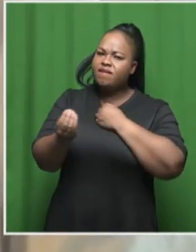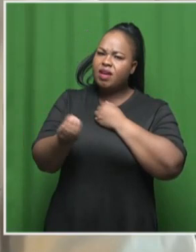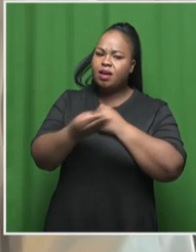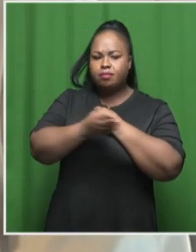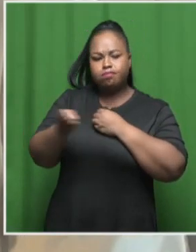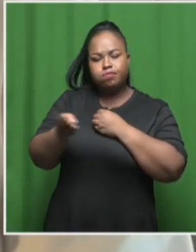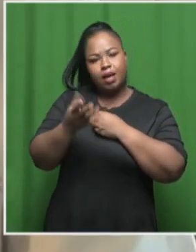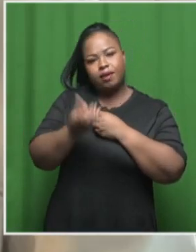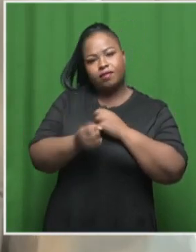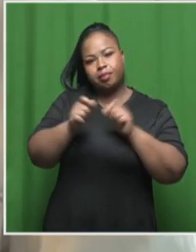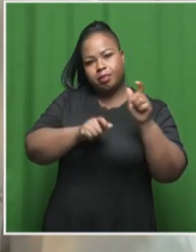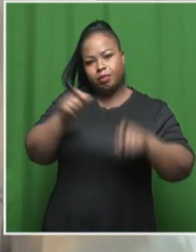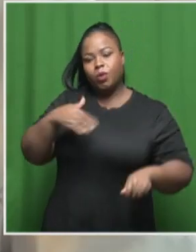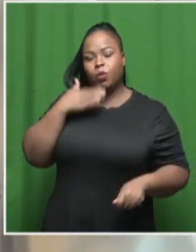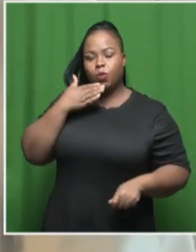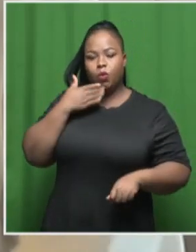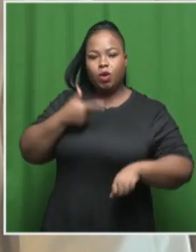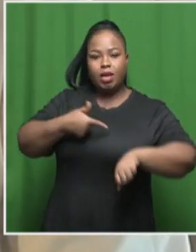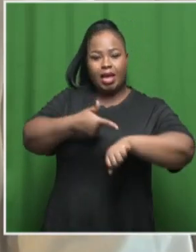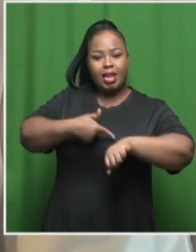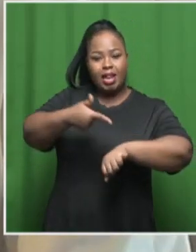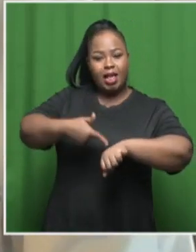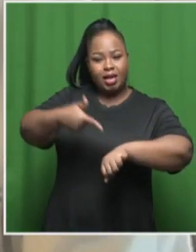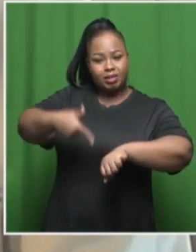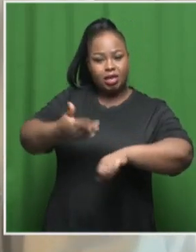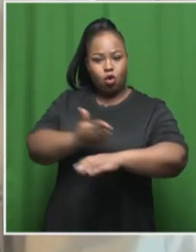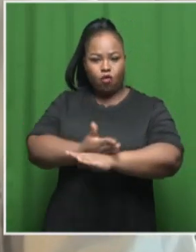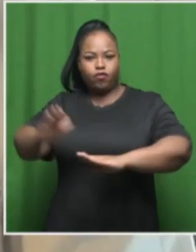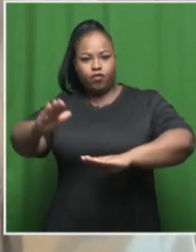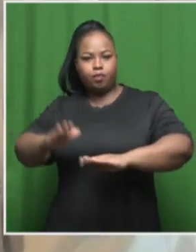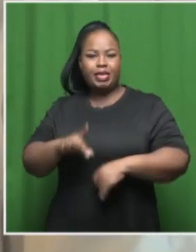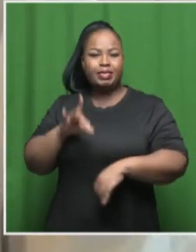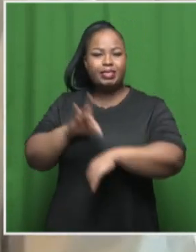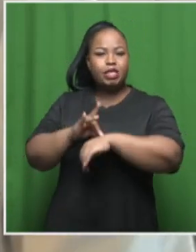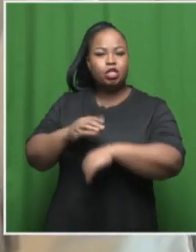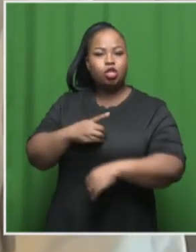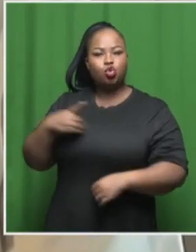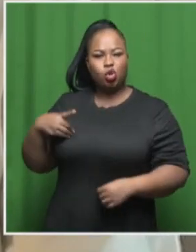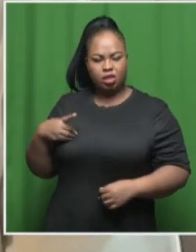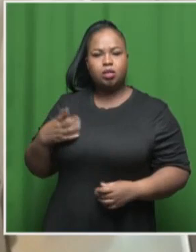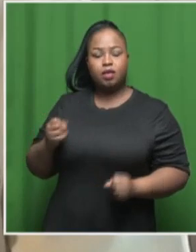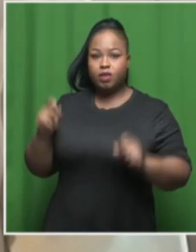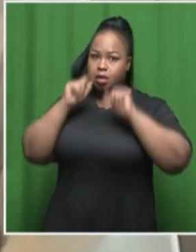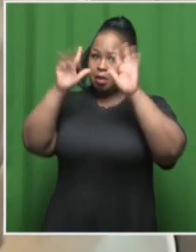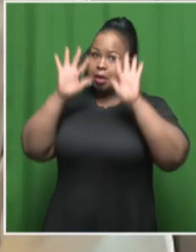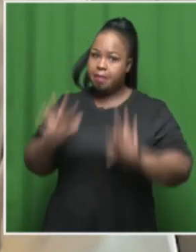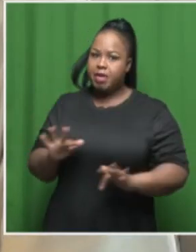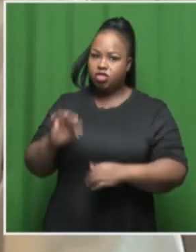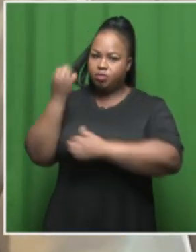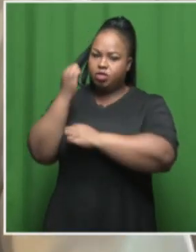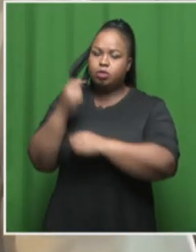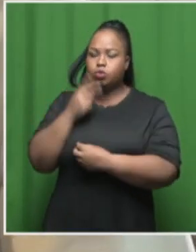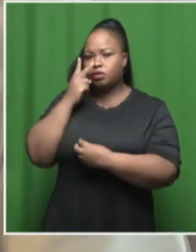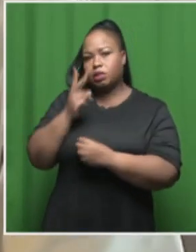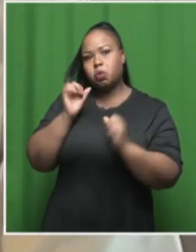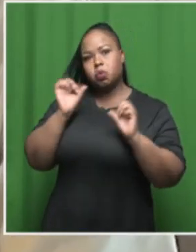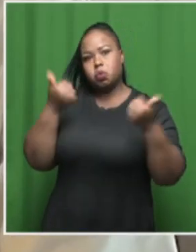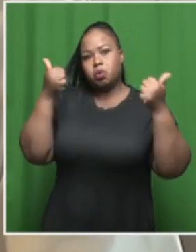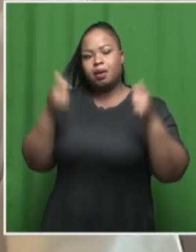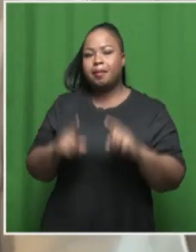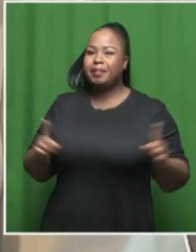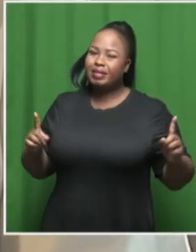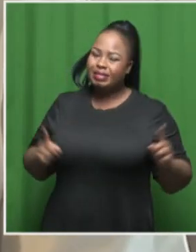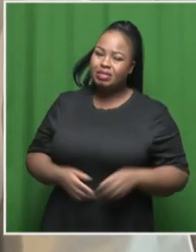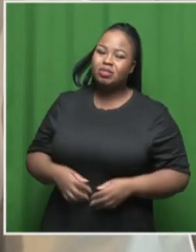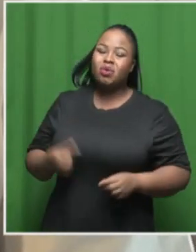have that do laser removal and dermatologists that have amazing machines, and we've seen fantastic results. But the thing with this is